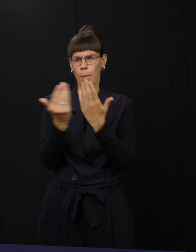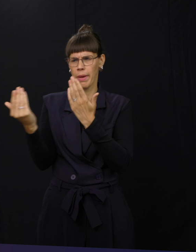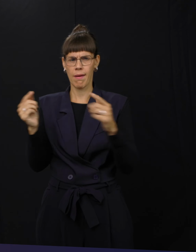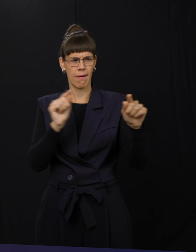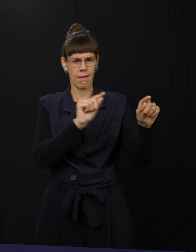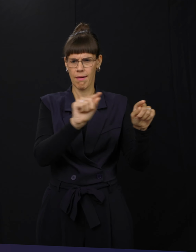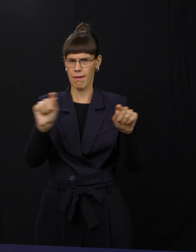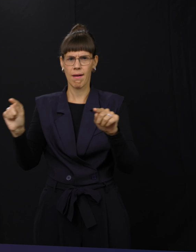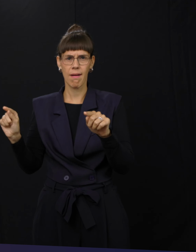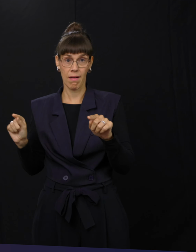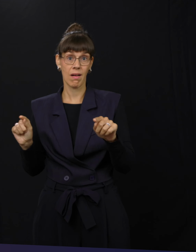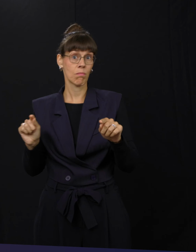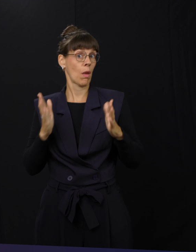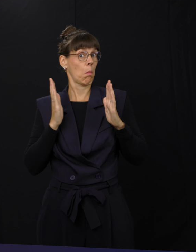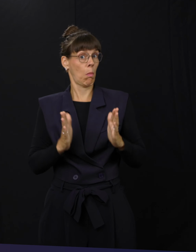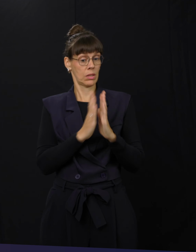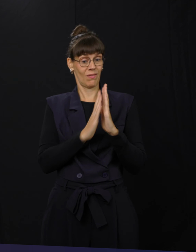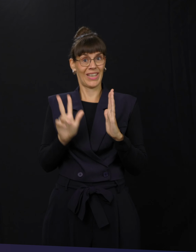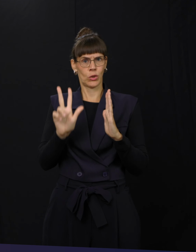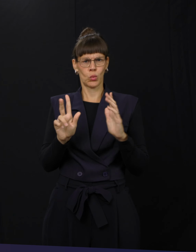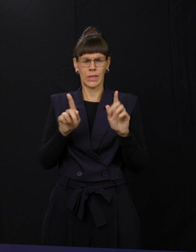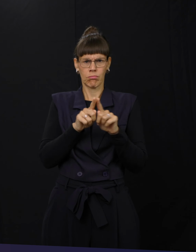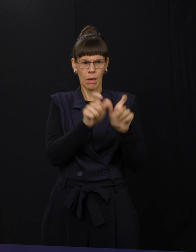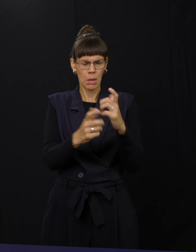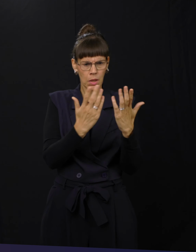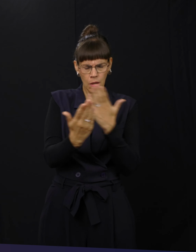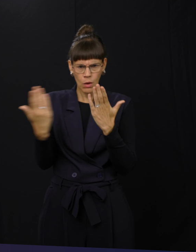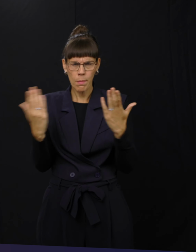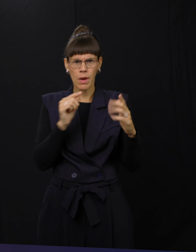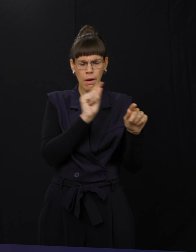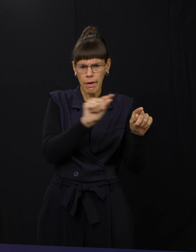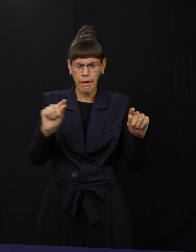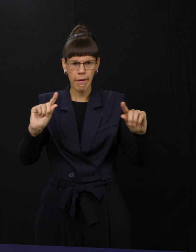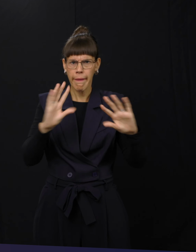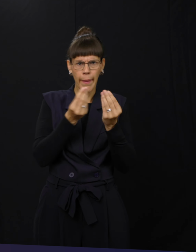which is required in a phase 3 trial, then you are basically